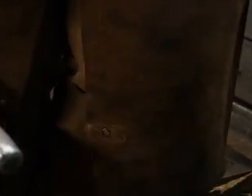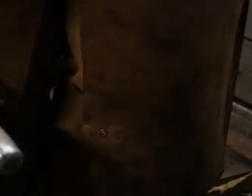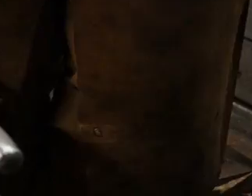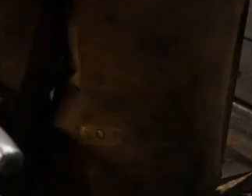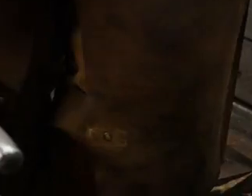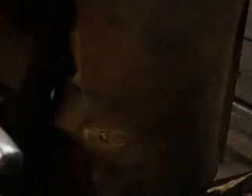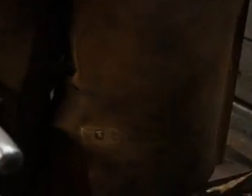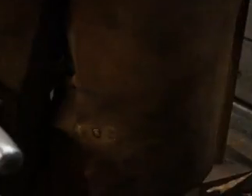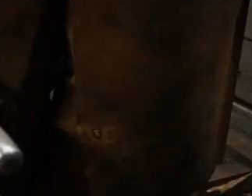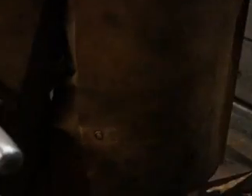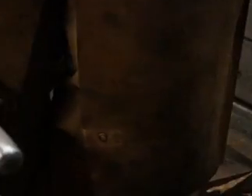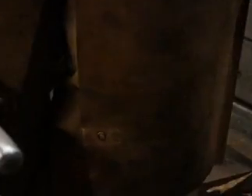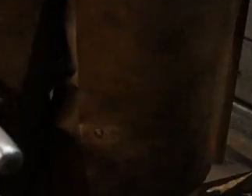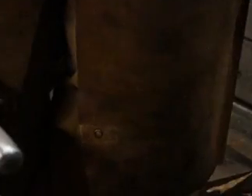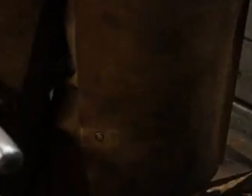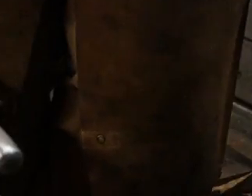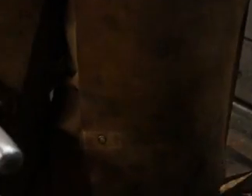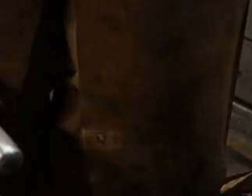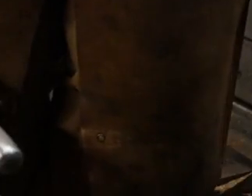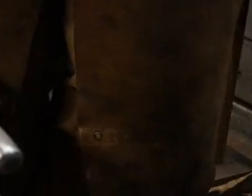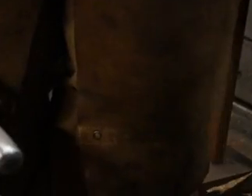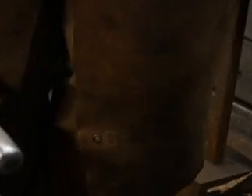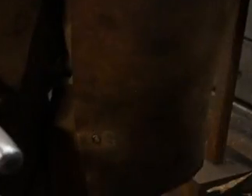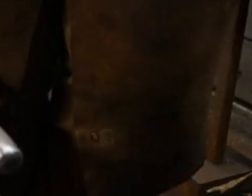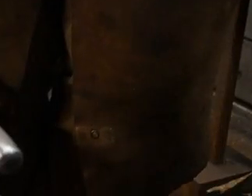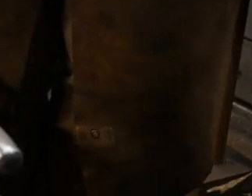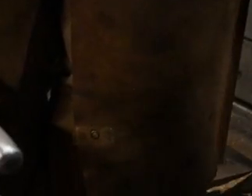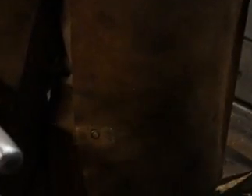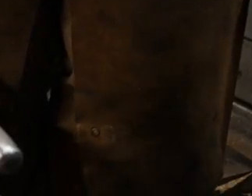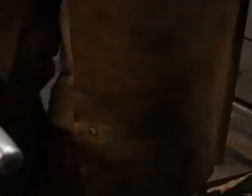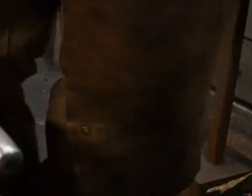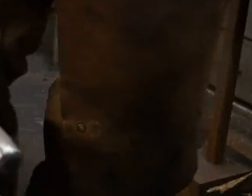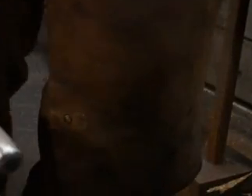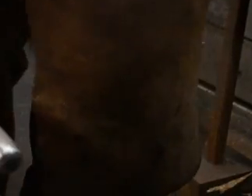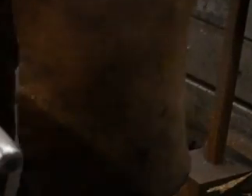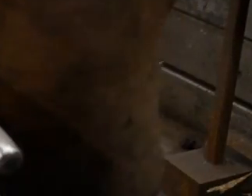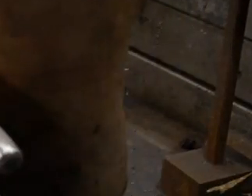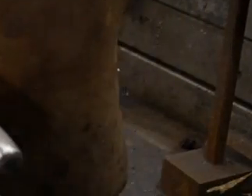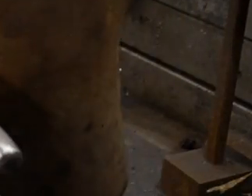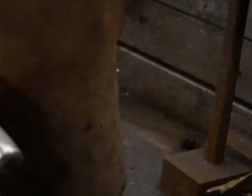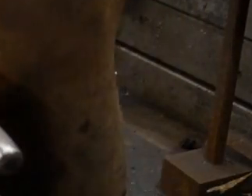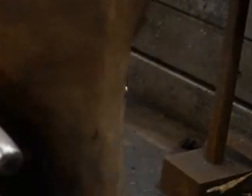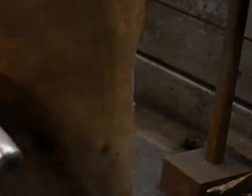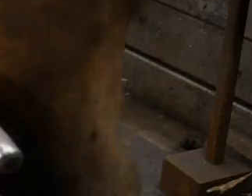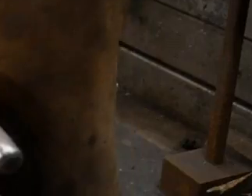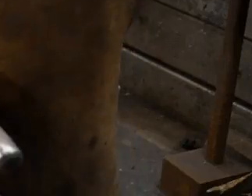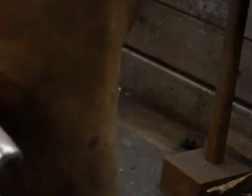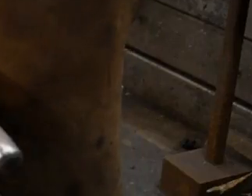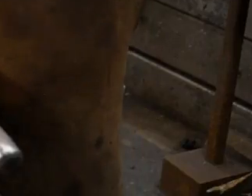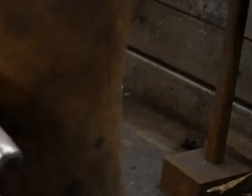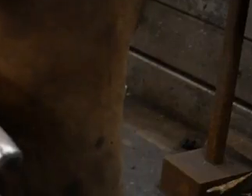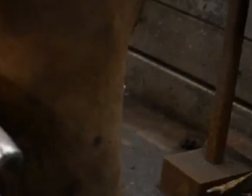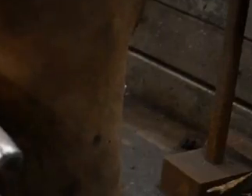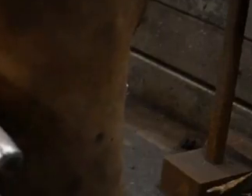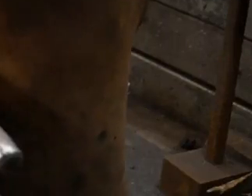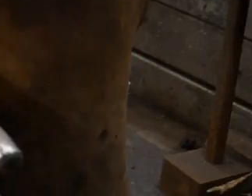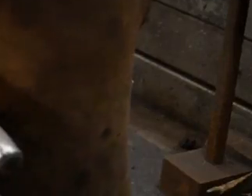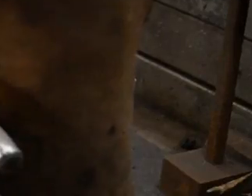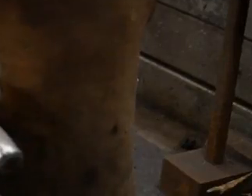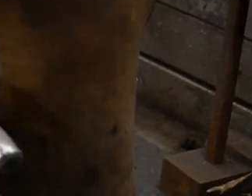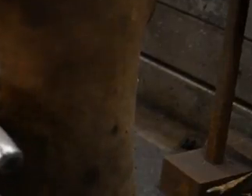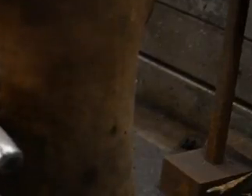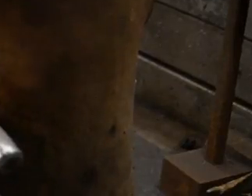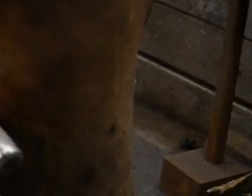that structure under a positive load. So this way, as weight was applied to it, or the weight of the